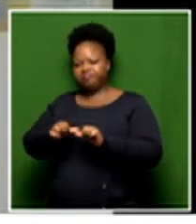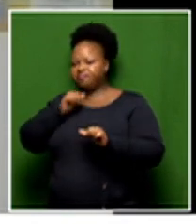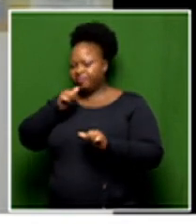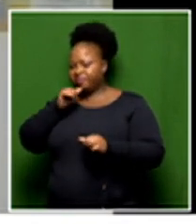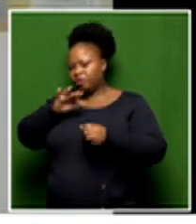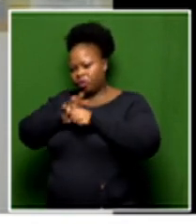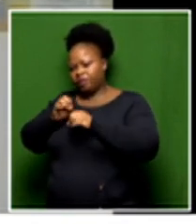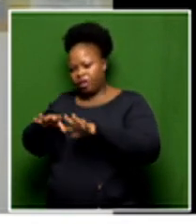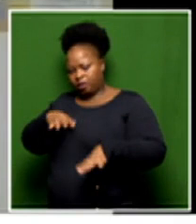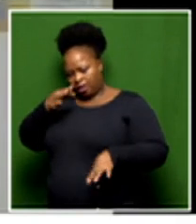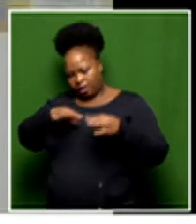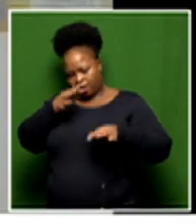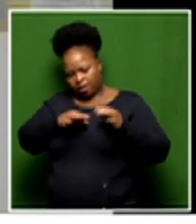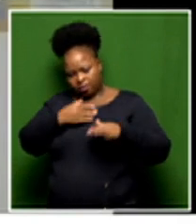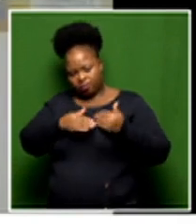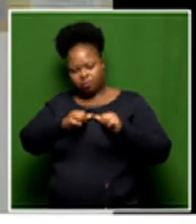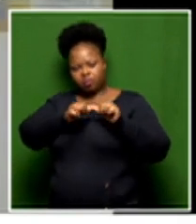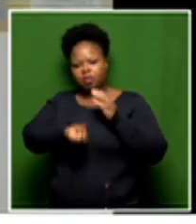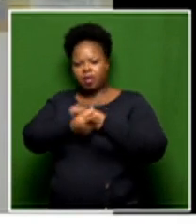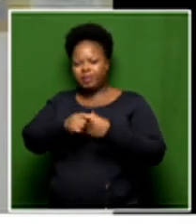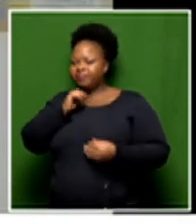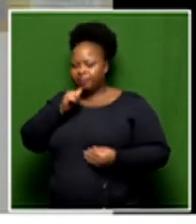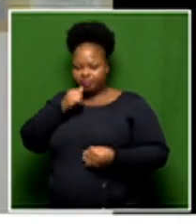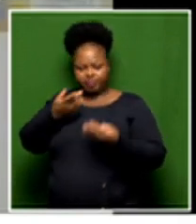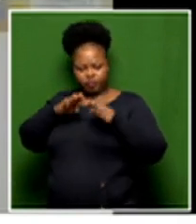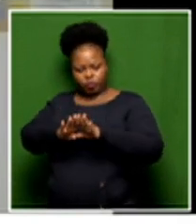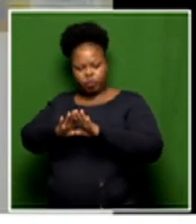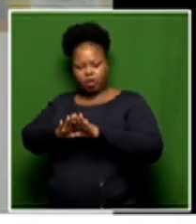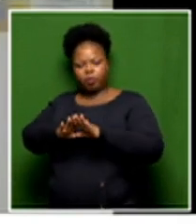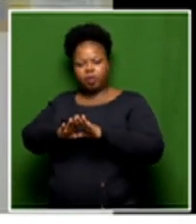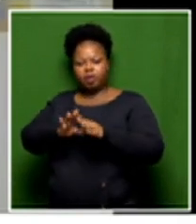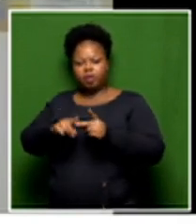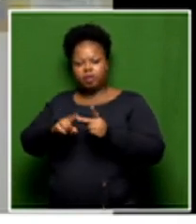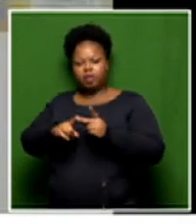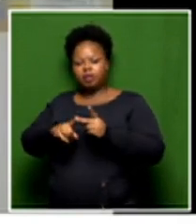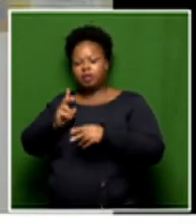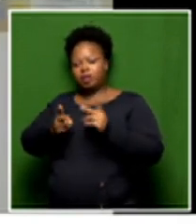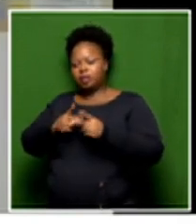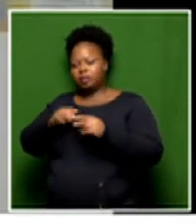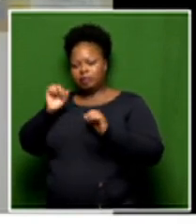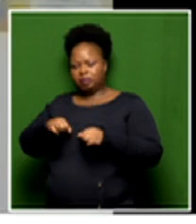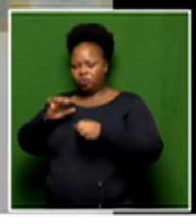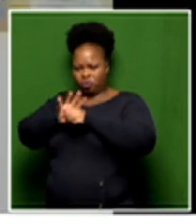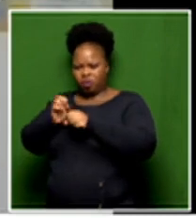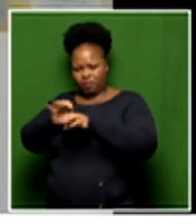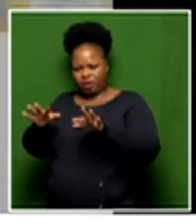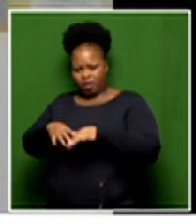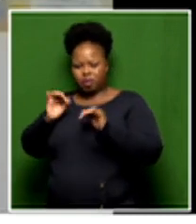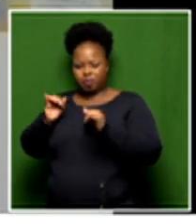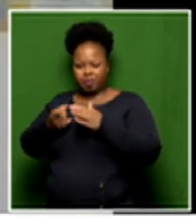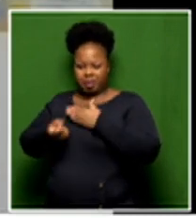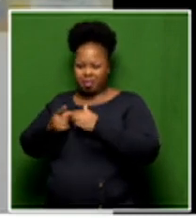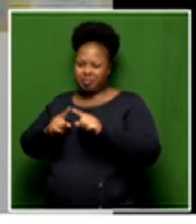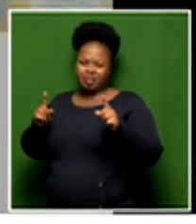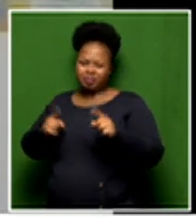COVID-19. An analysis was conducted despite the lockdown and despite the waves of the COVID-19 epidemic.